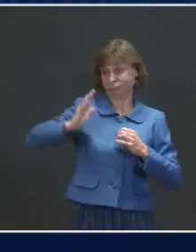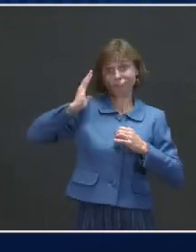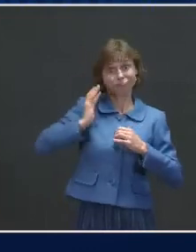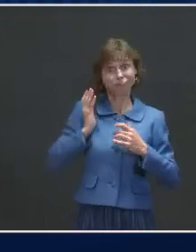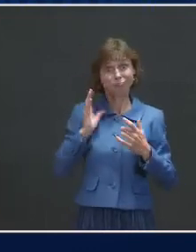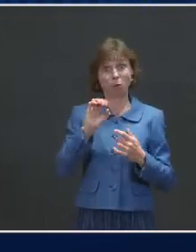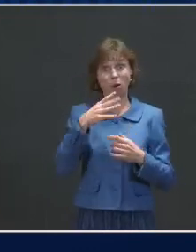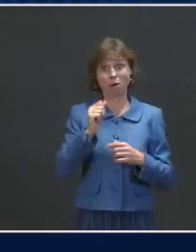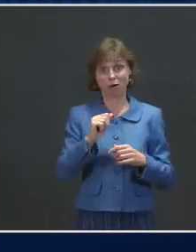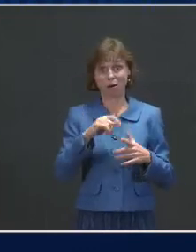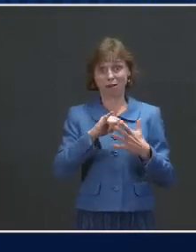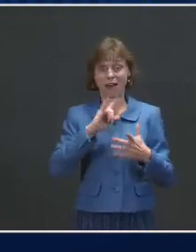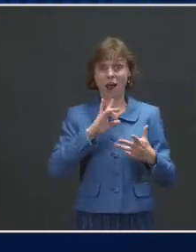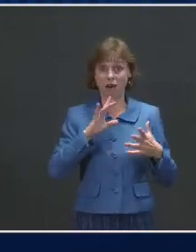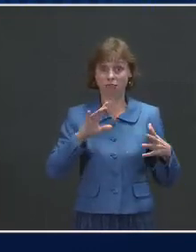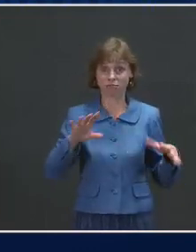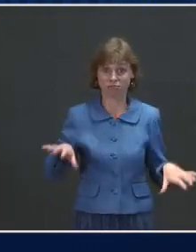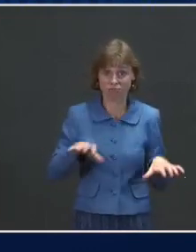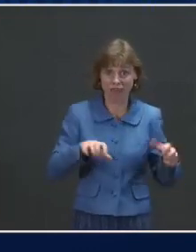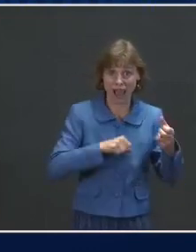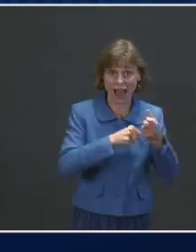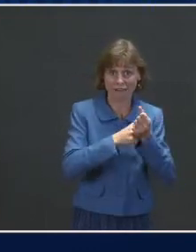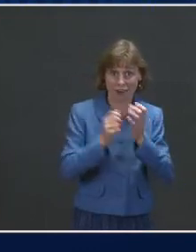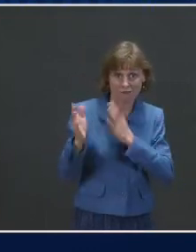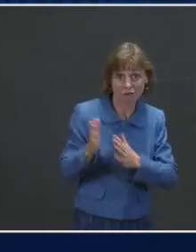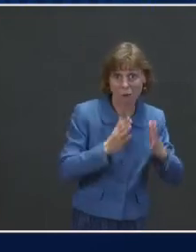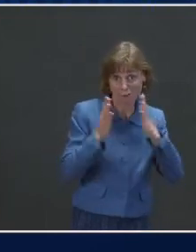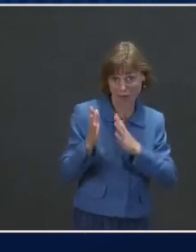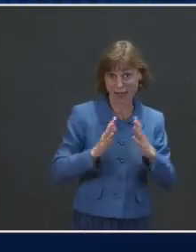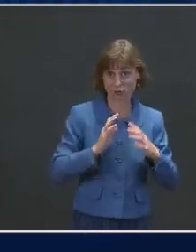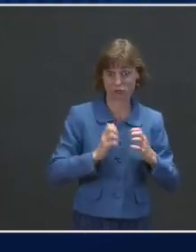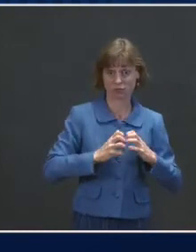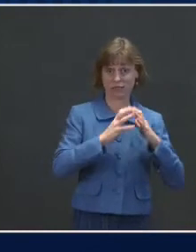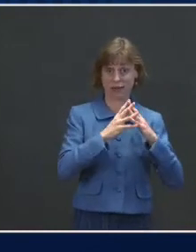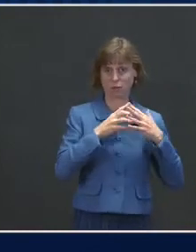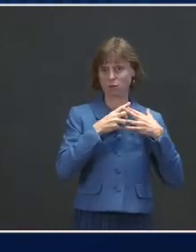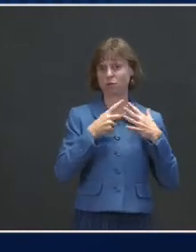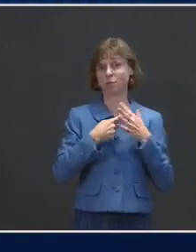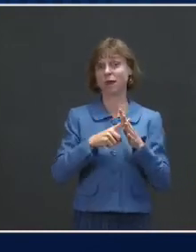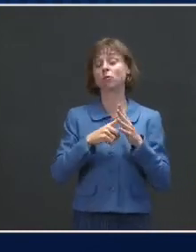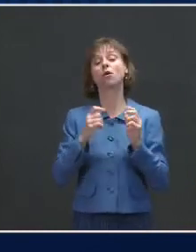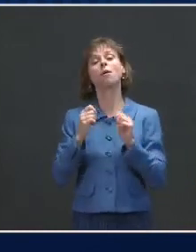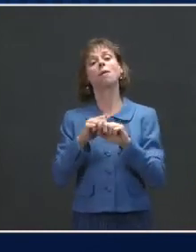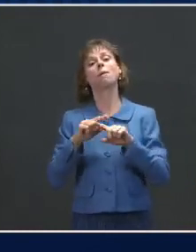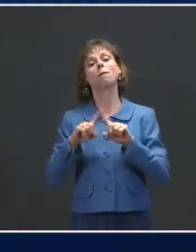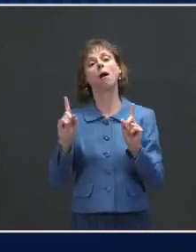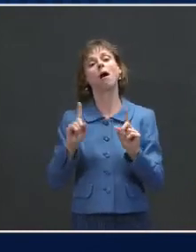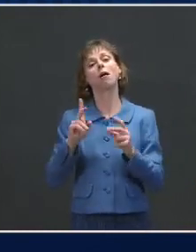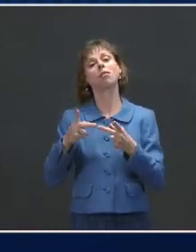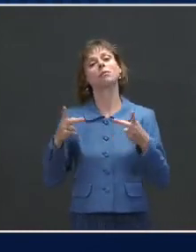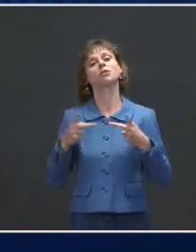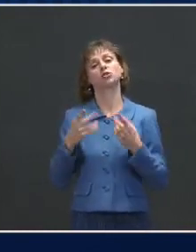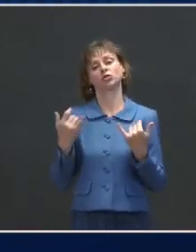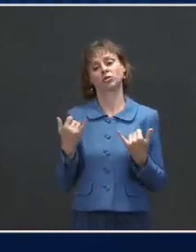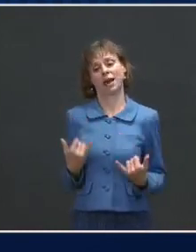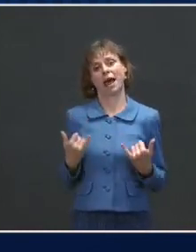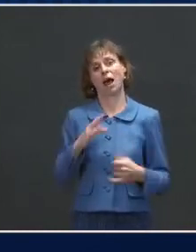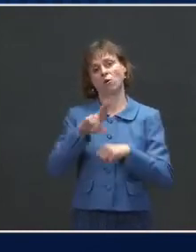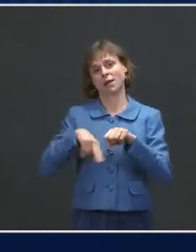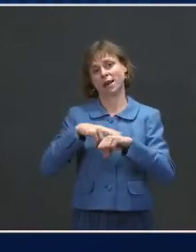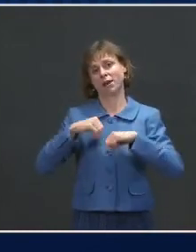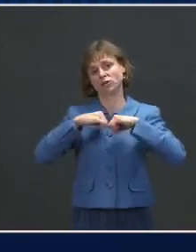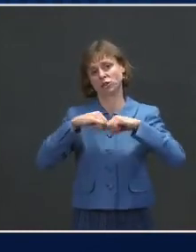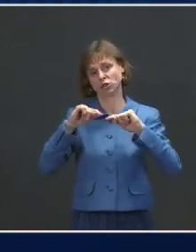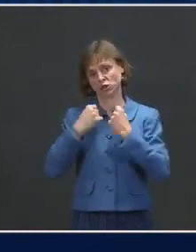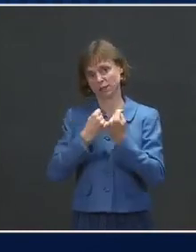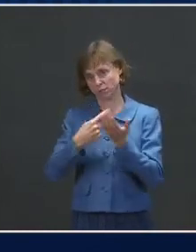to begin with. But I think his position, the position of our national security team, and the position that he's been in discussion with our